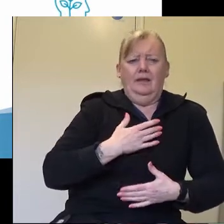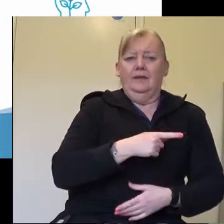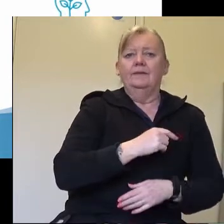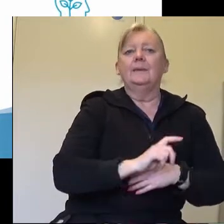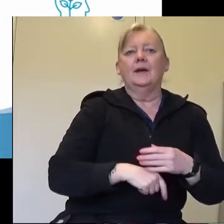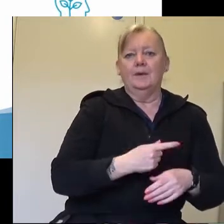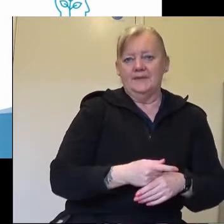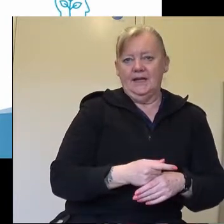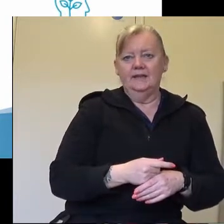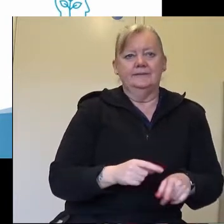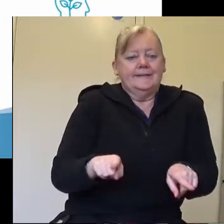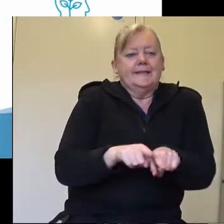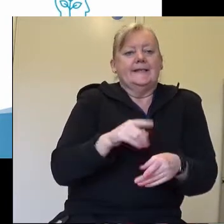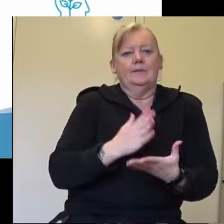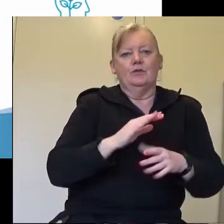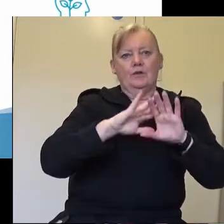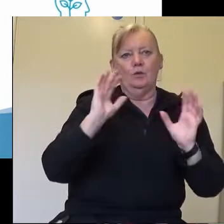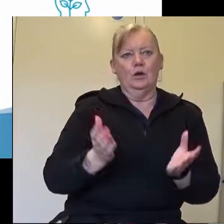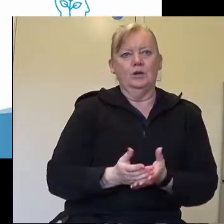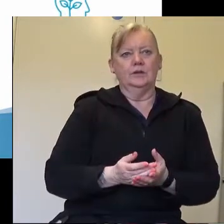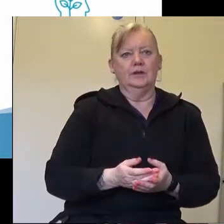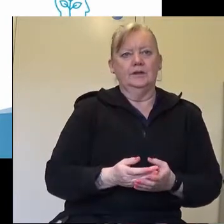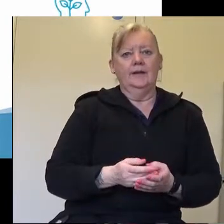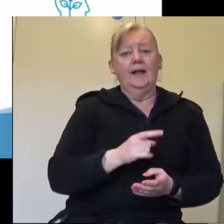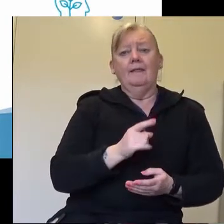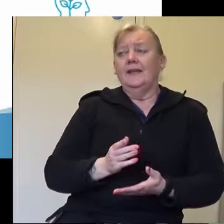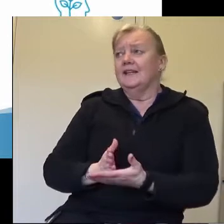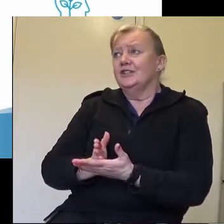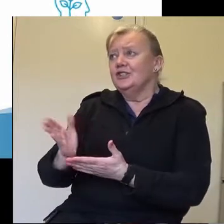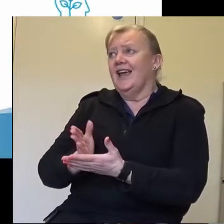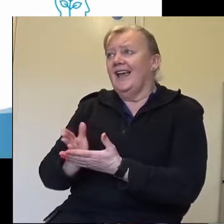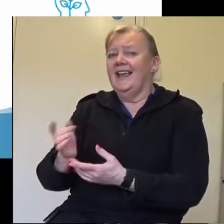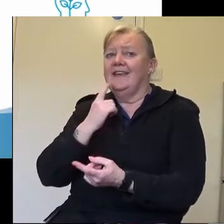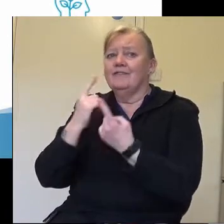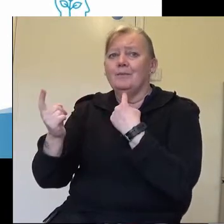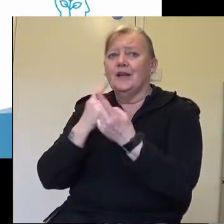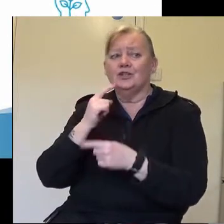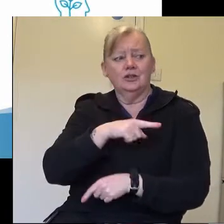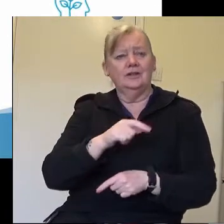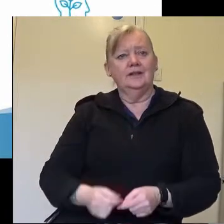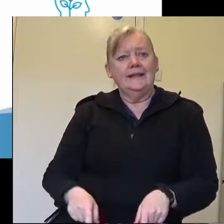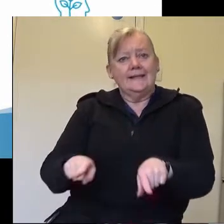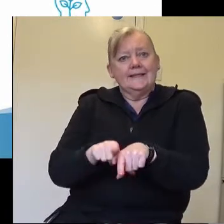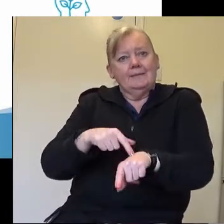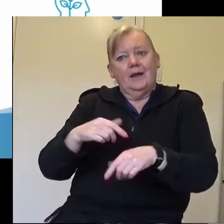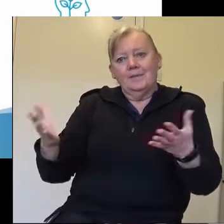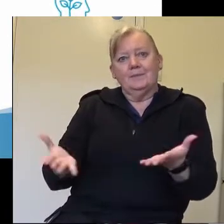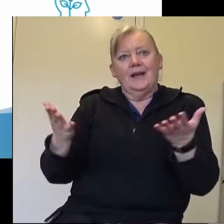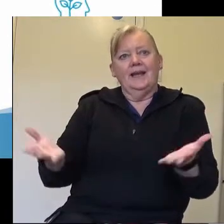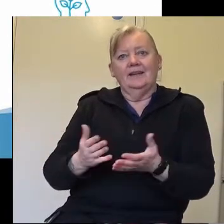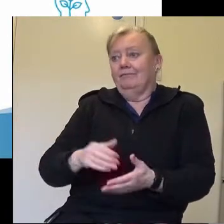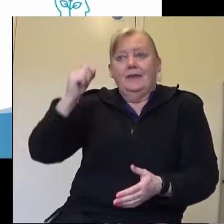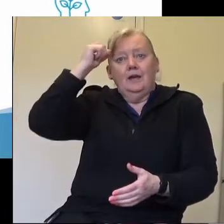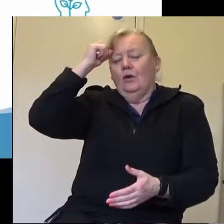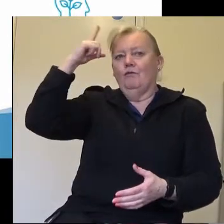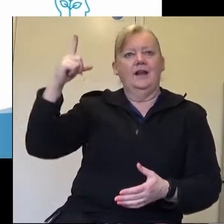possessions in the real world. So sharing information, they can share information whilst they're playing online, without